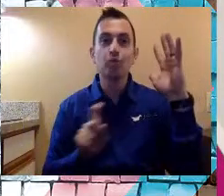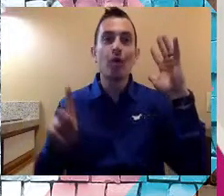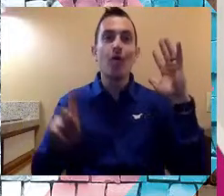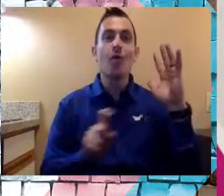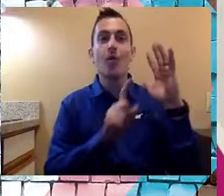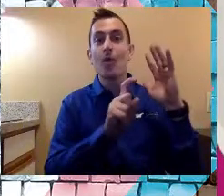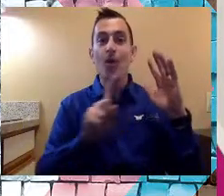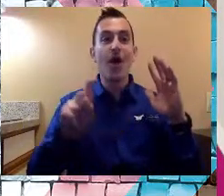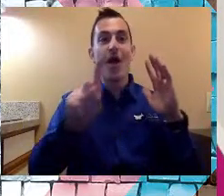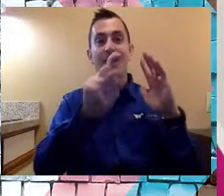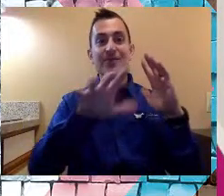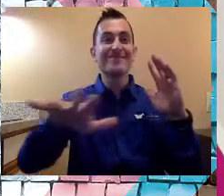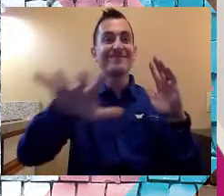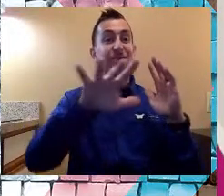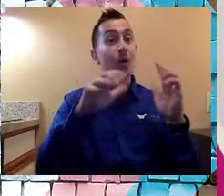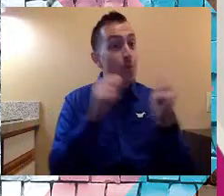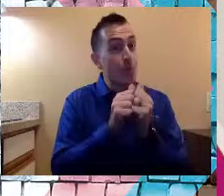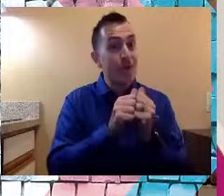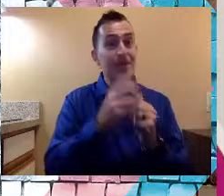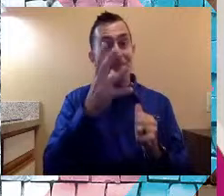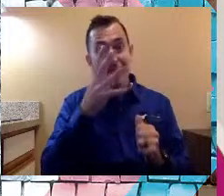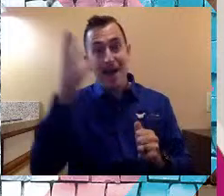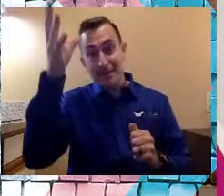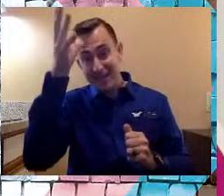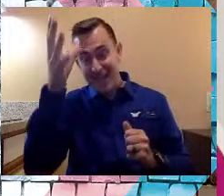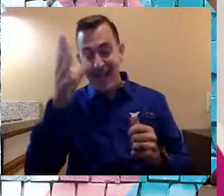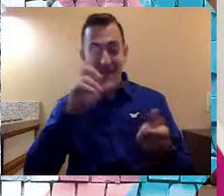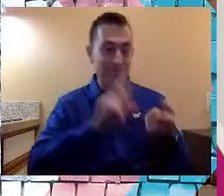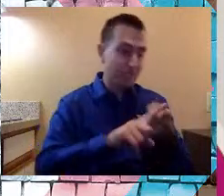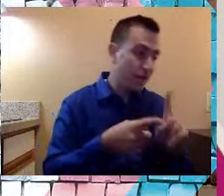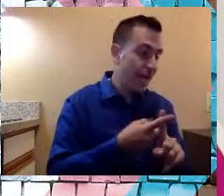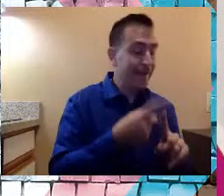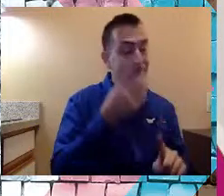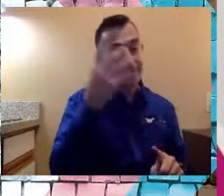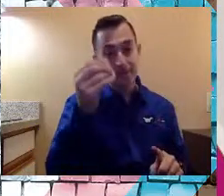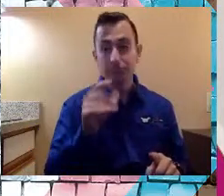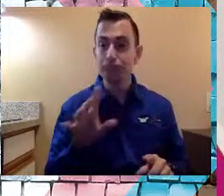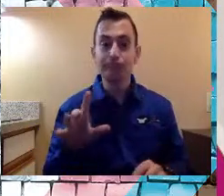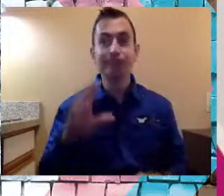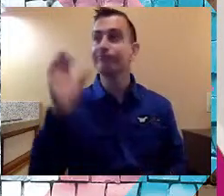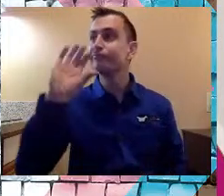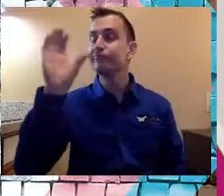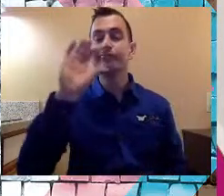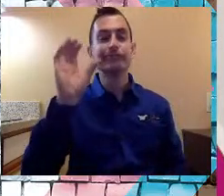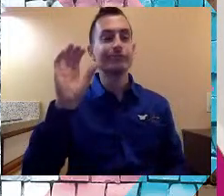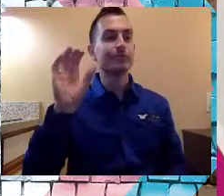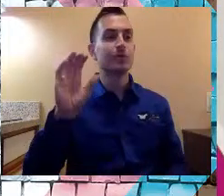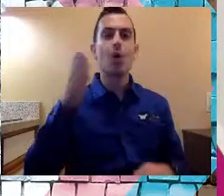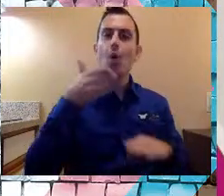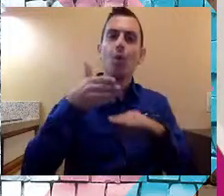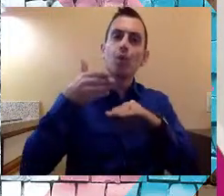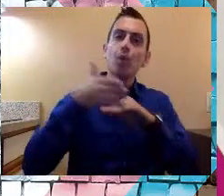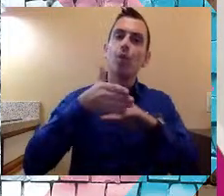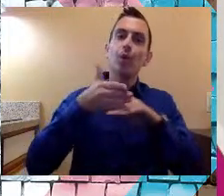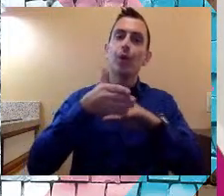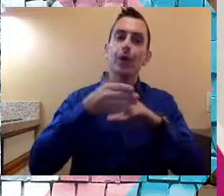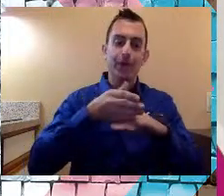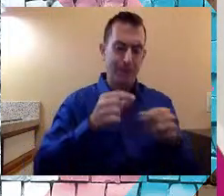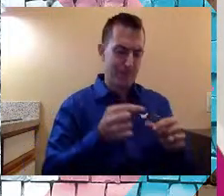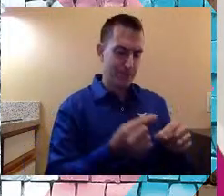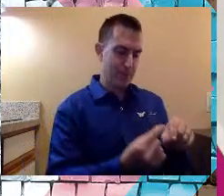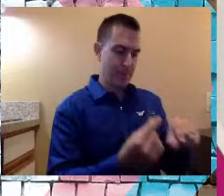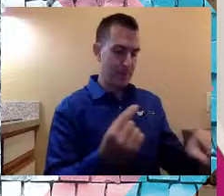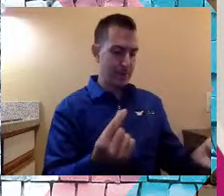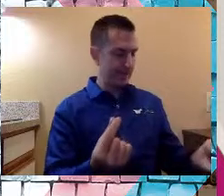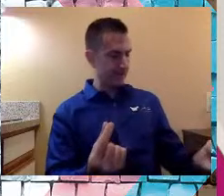around your neighborhood with your parents or with your friends, and you want to find a stick. And you want to find sticks that speak